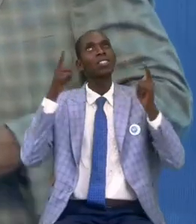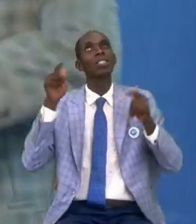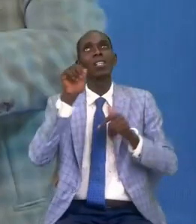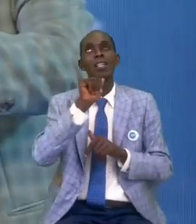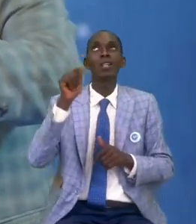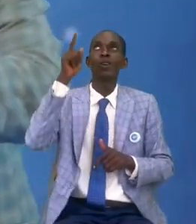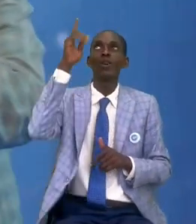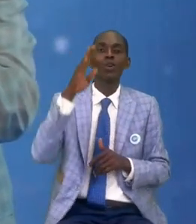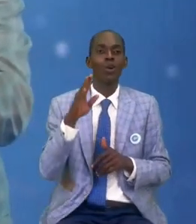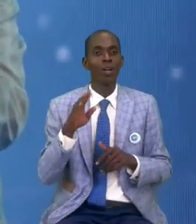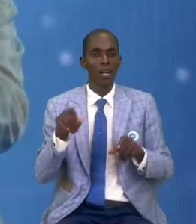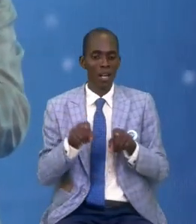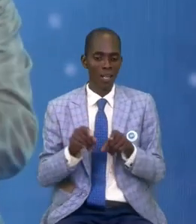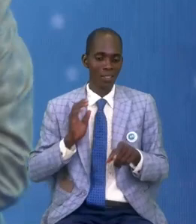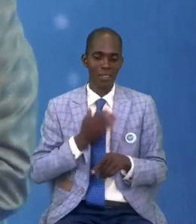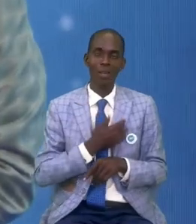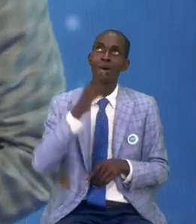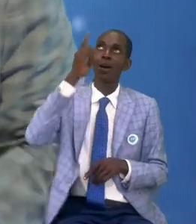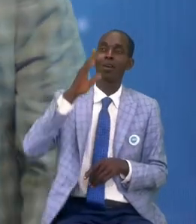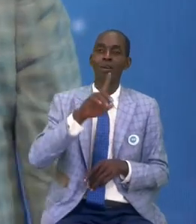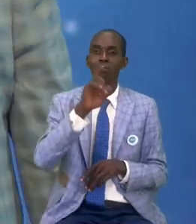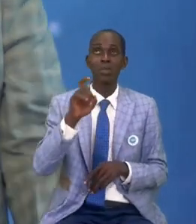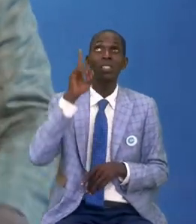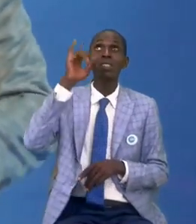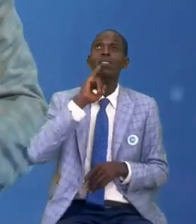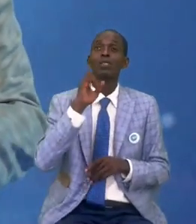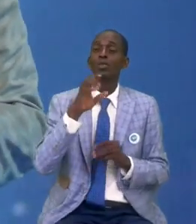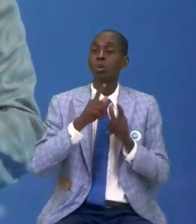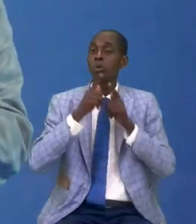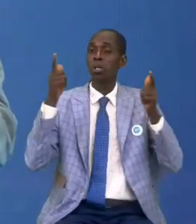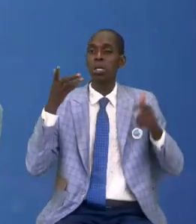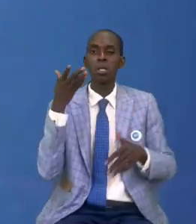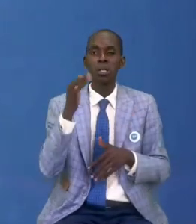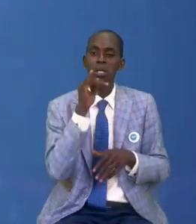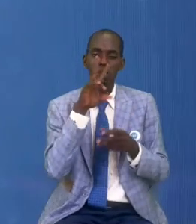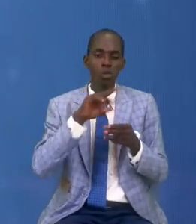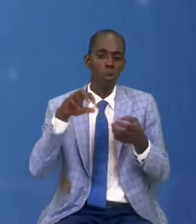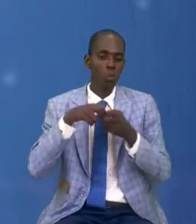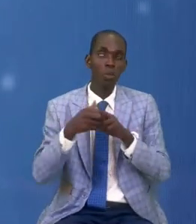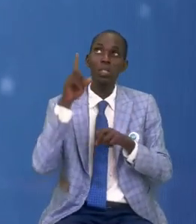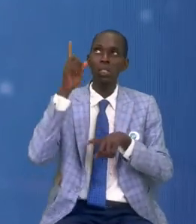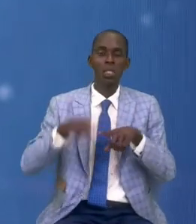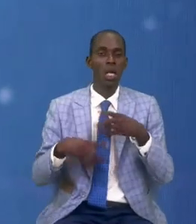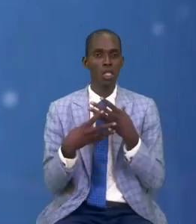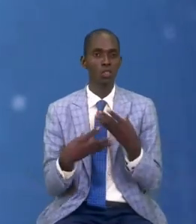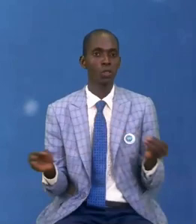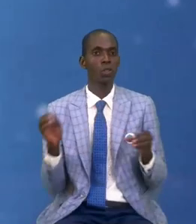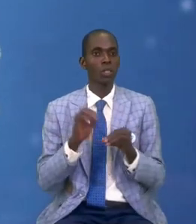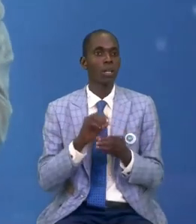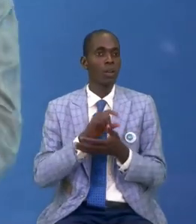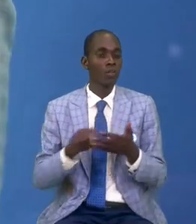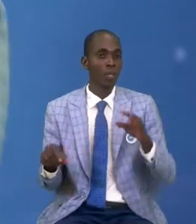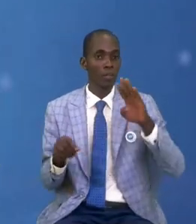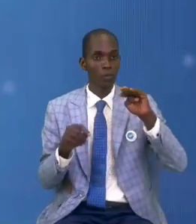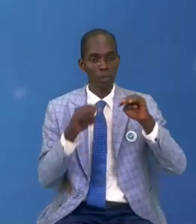he cannot solve. In verse 14, verse 14 says, thou art the God that